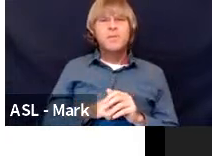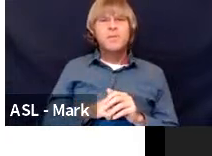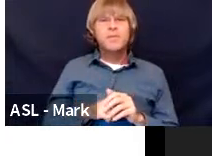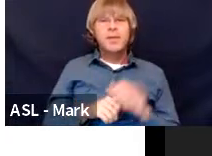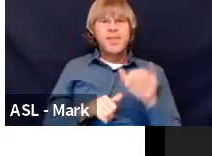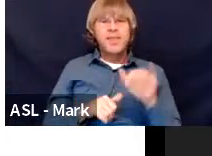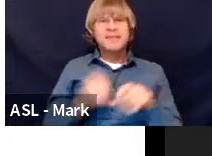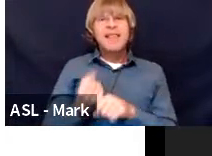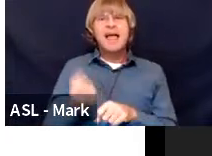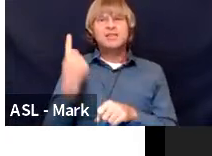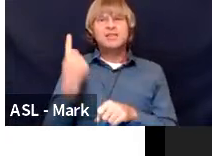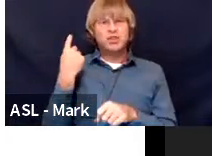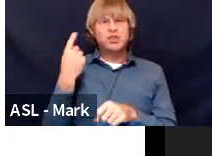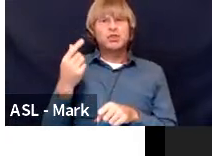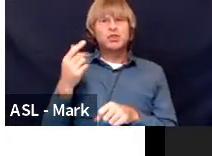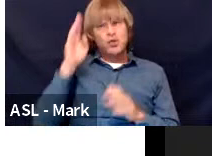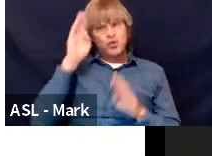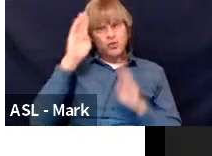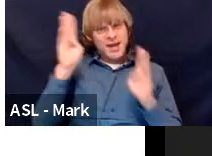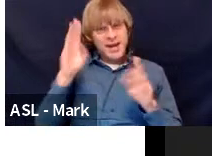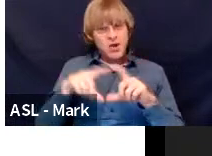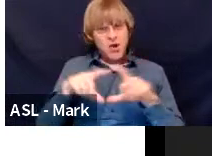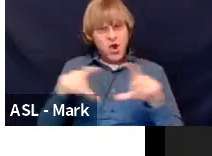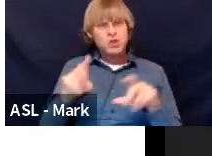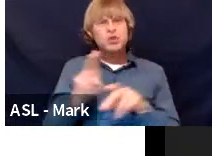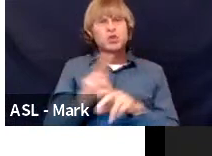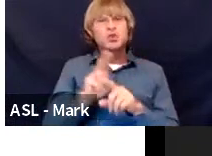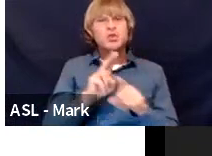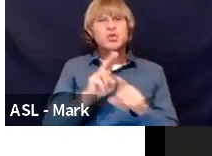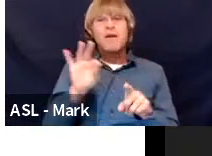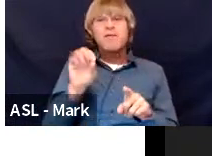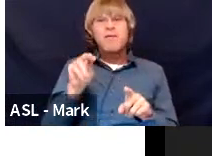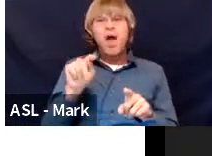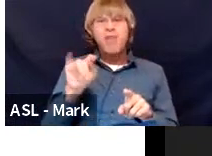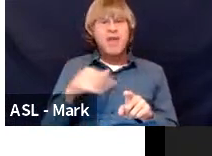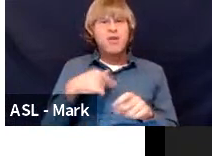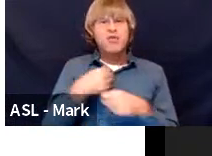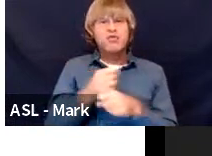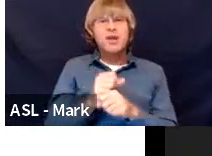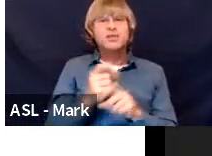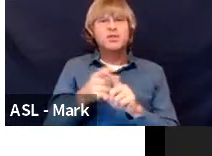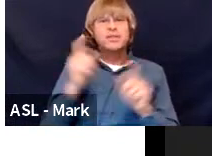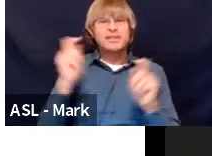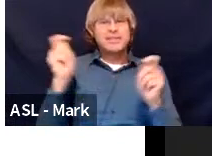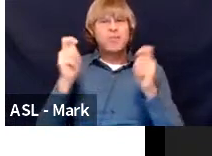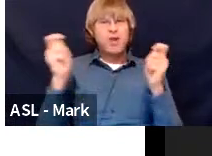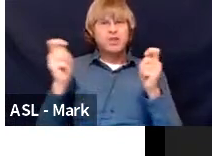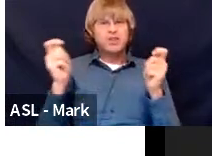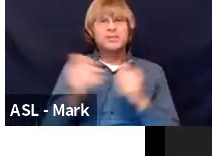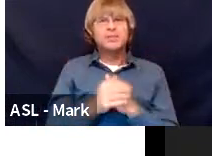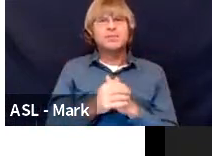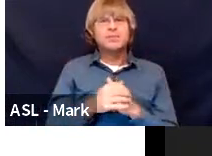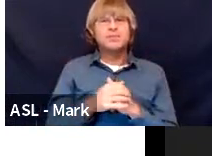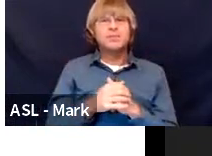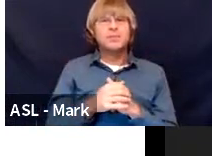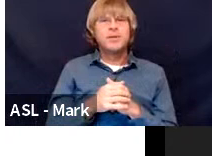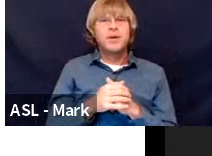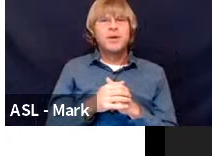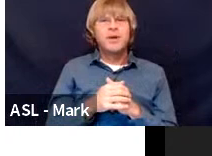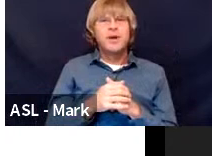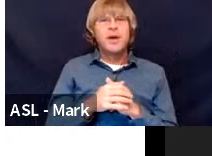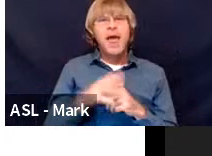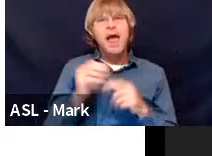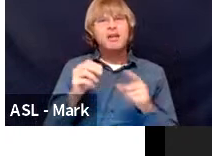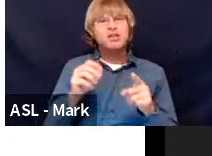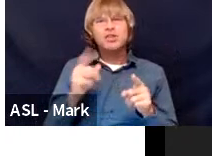This was last year's greeting card, using a font that I created by the name of Celebration. And